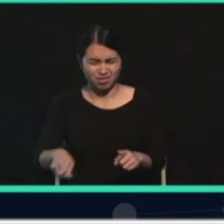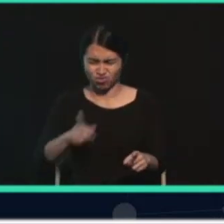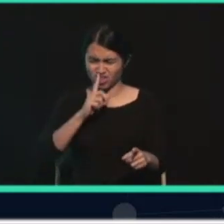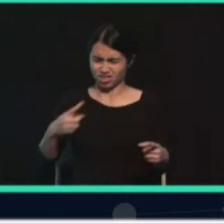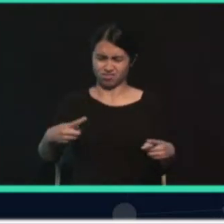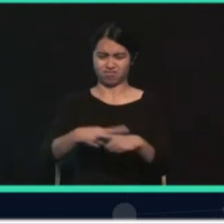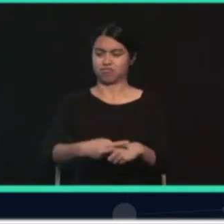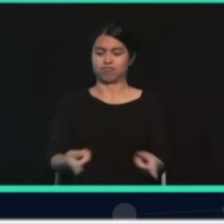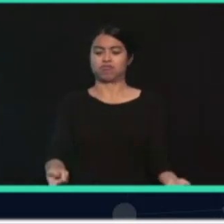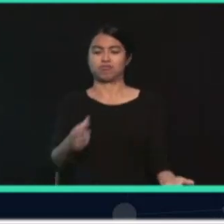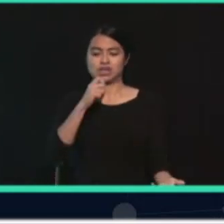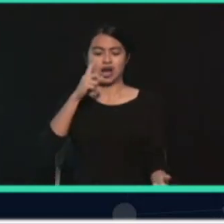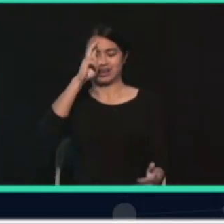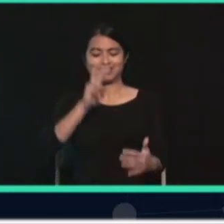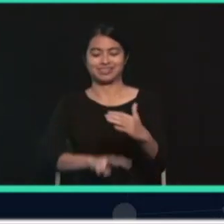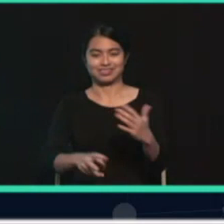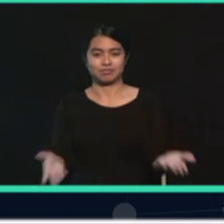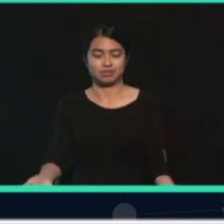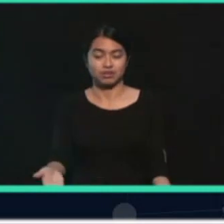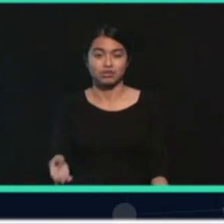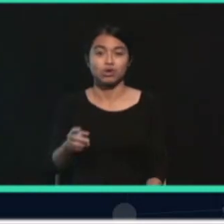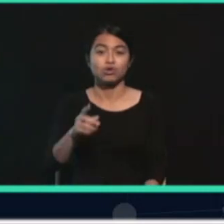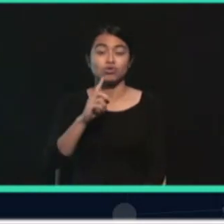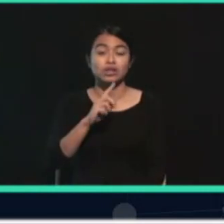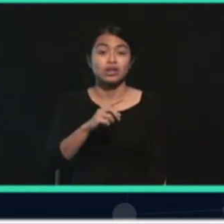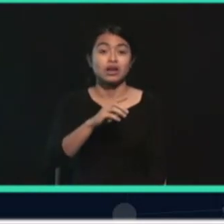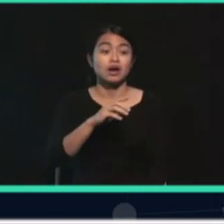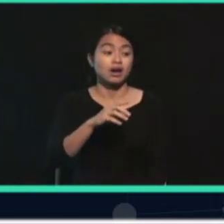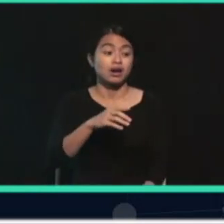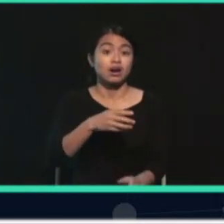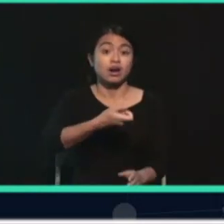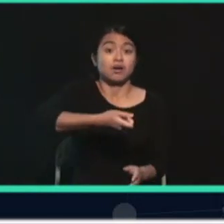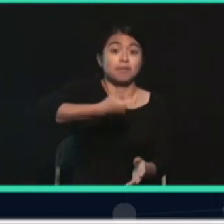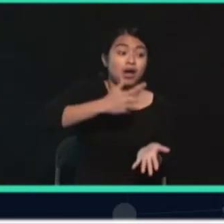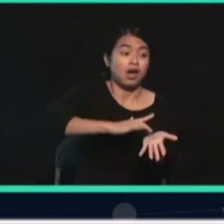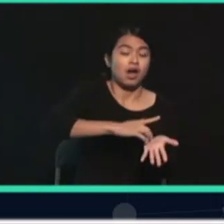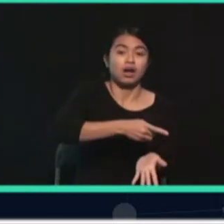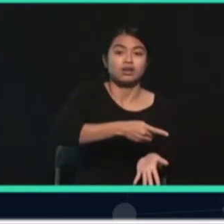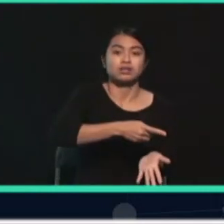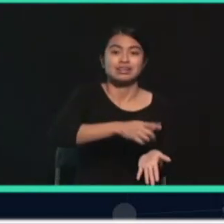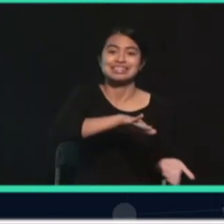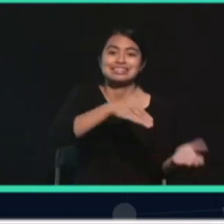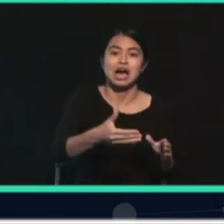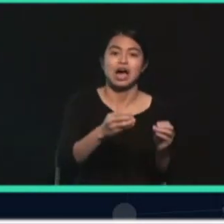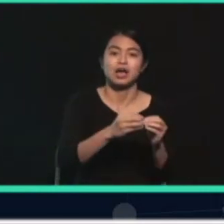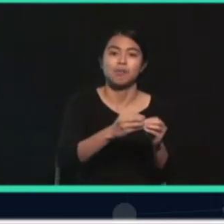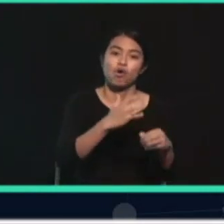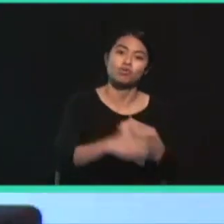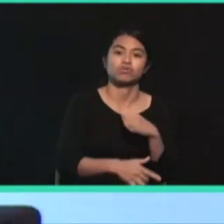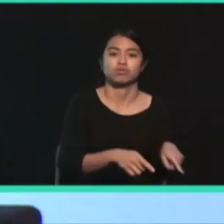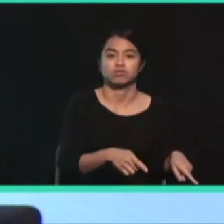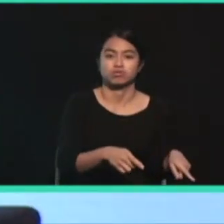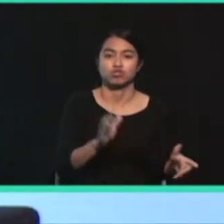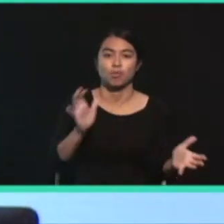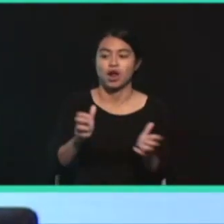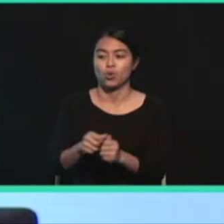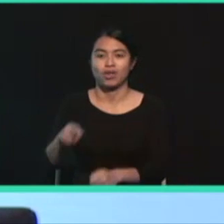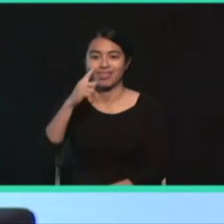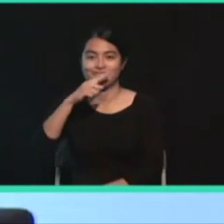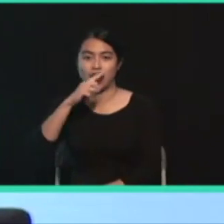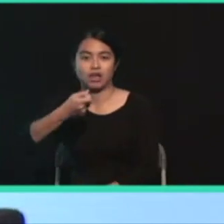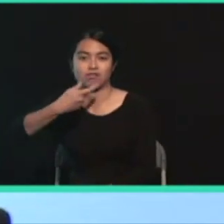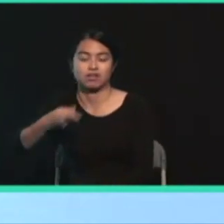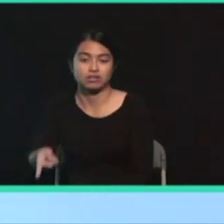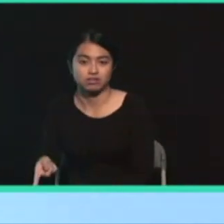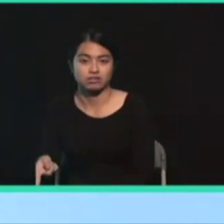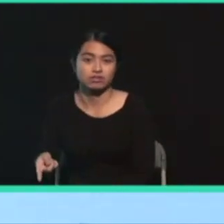the patients in the probiotic group died earlier than the placebo patients, because the probiotic